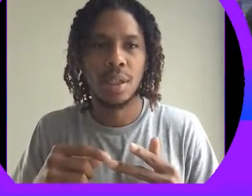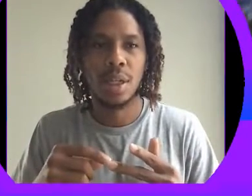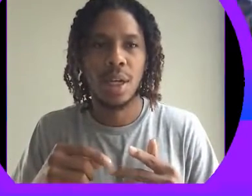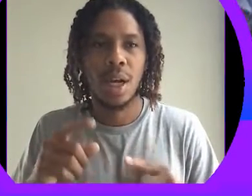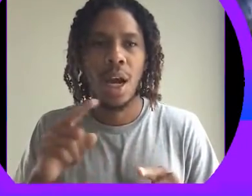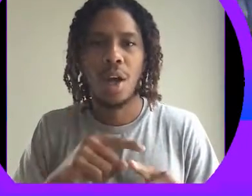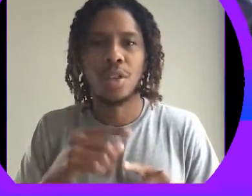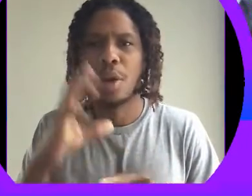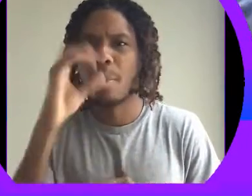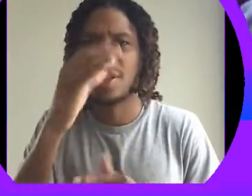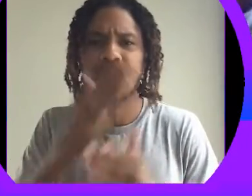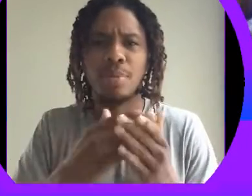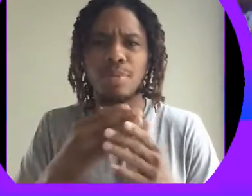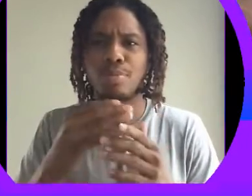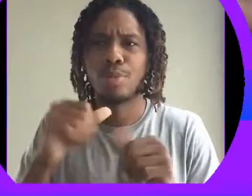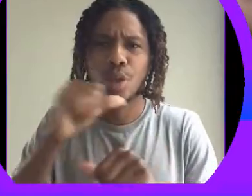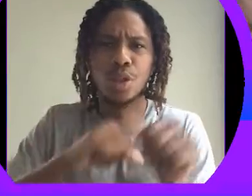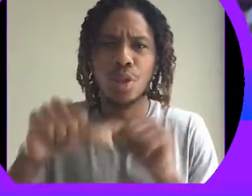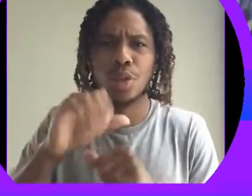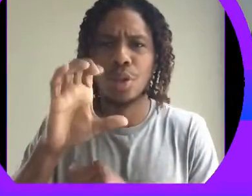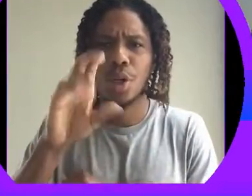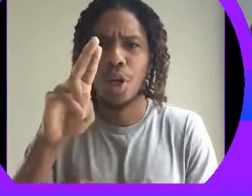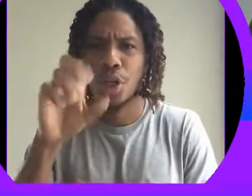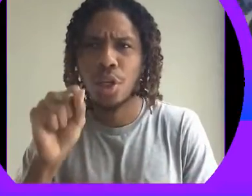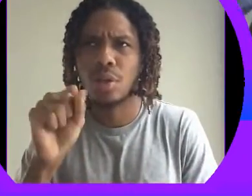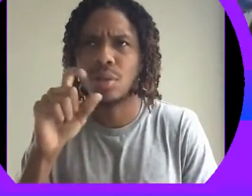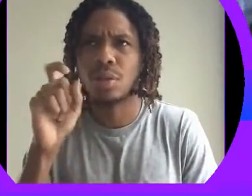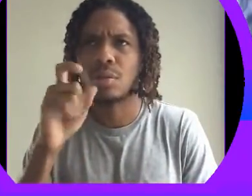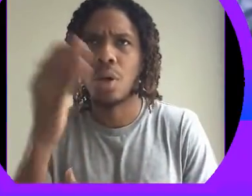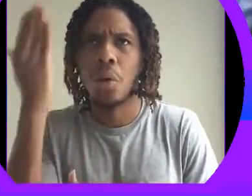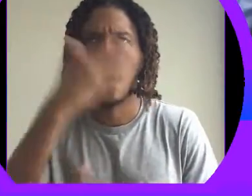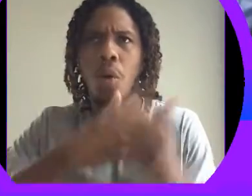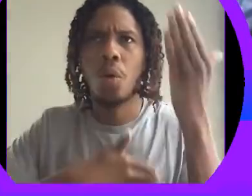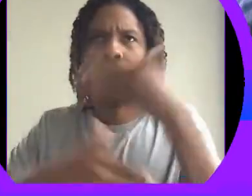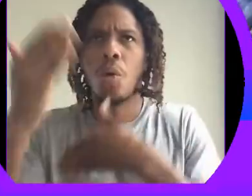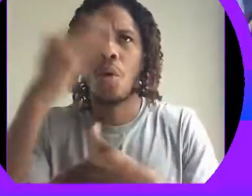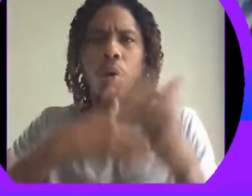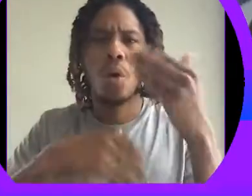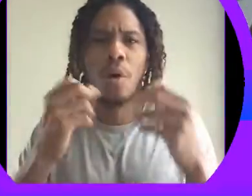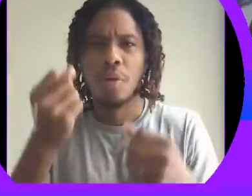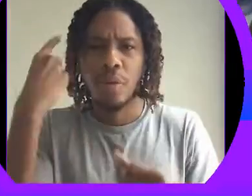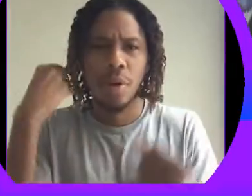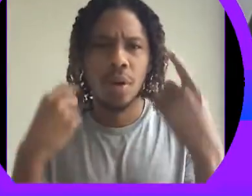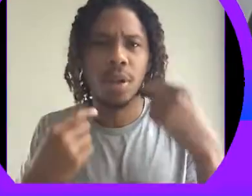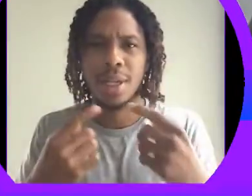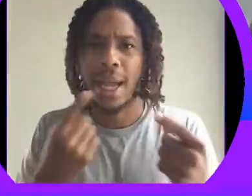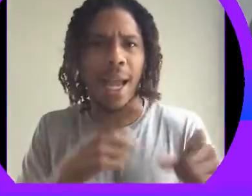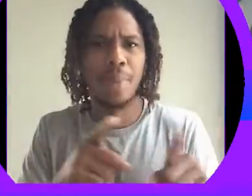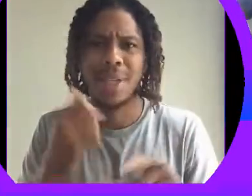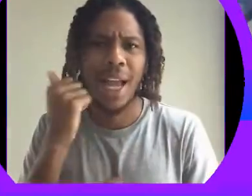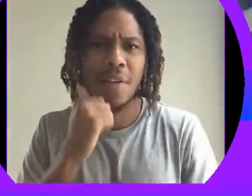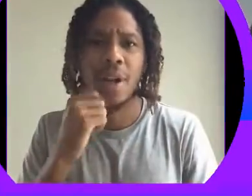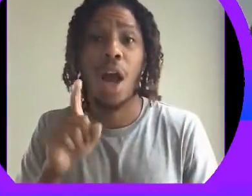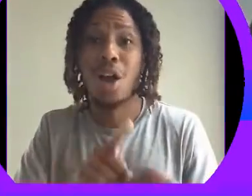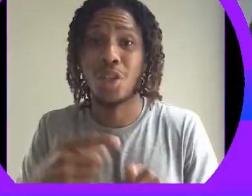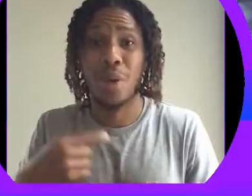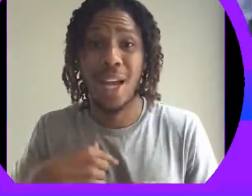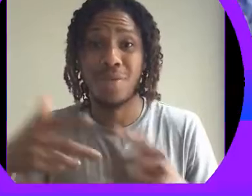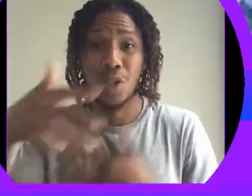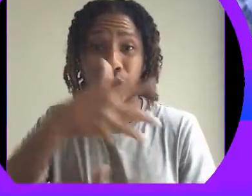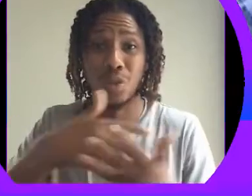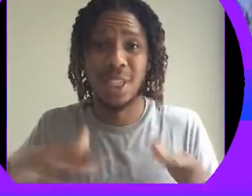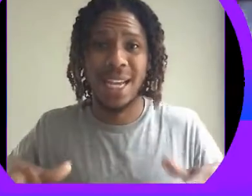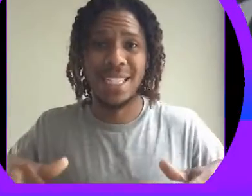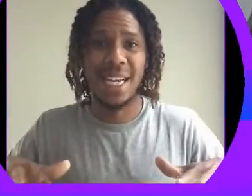especially our ability to miss social cues. It just seems like we never got the memo, and it happens daily, and we have social